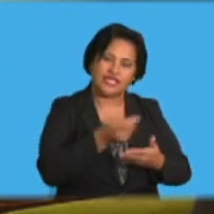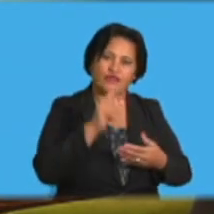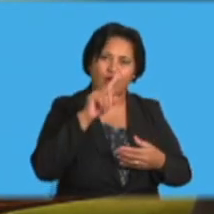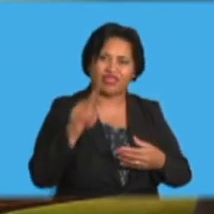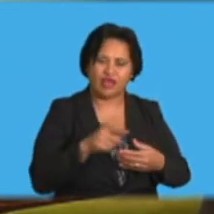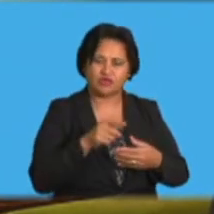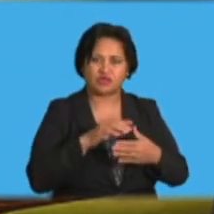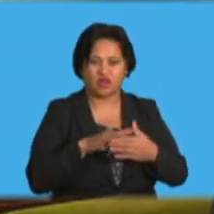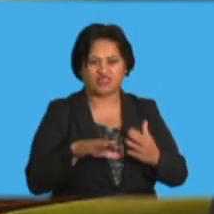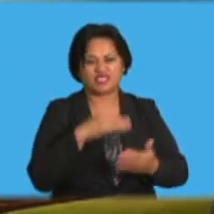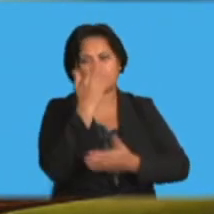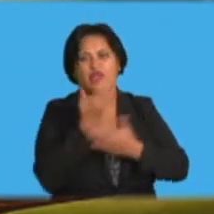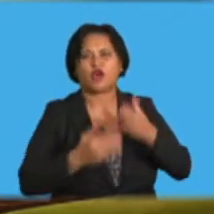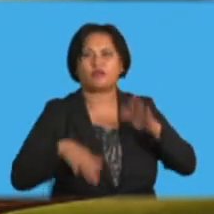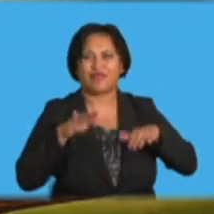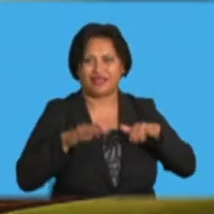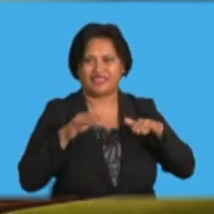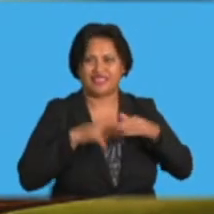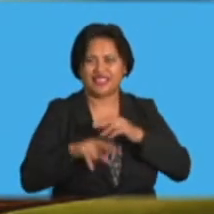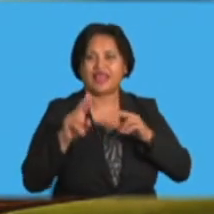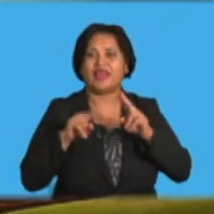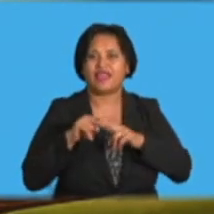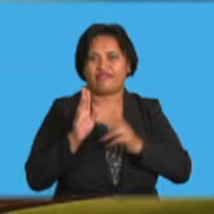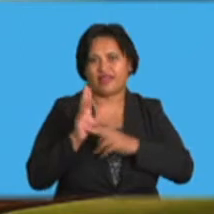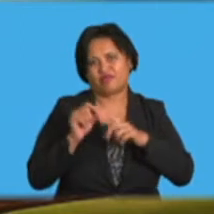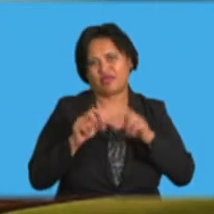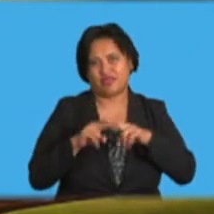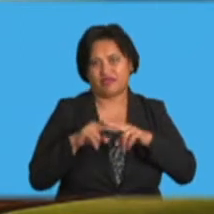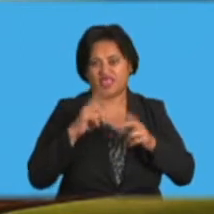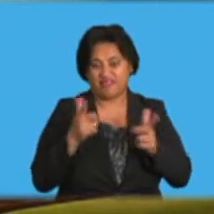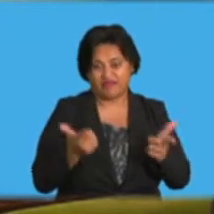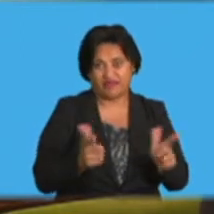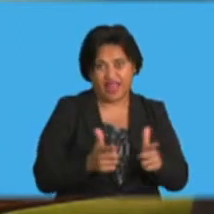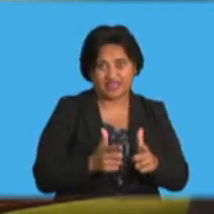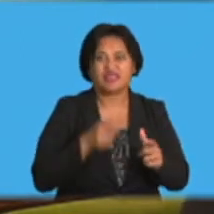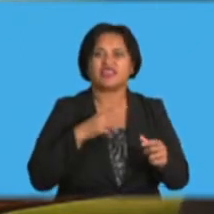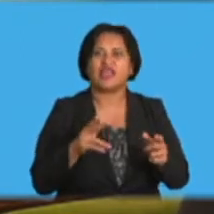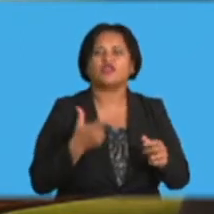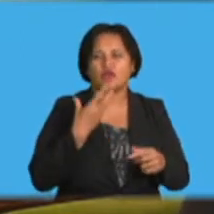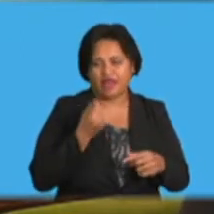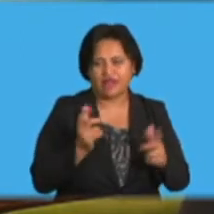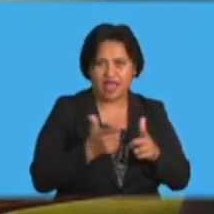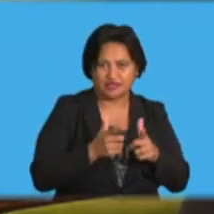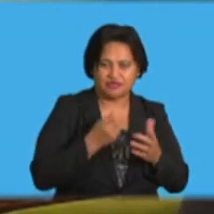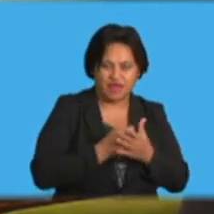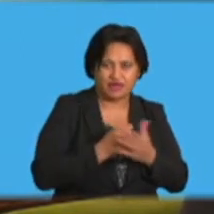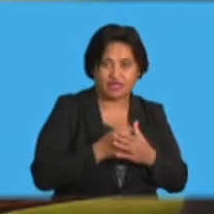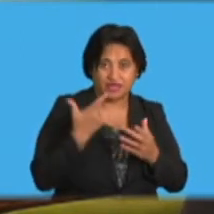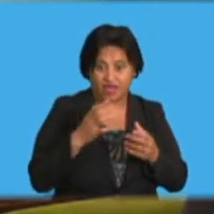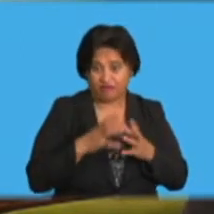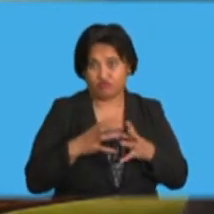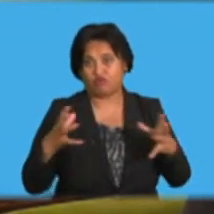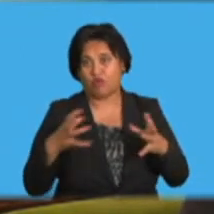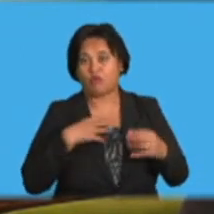member's balance. You could get up to $1,000, but some of the members' balance was less than that, so they got less than $1,000. This, of course, complements